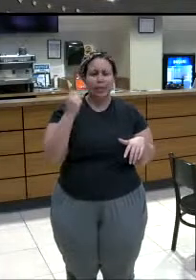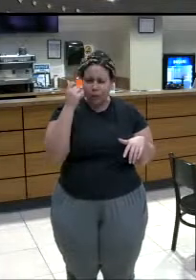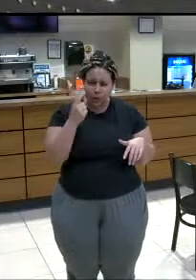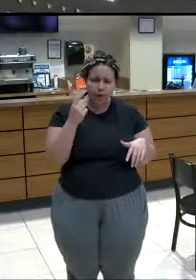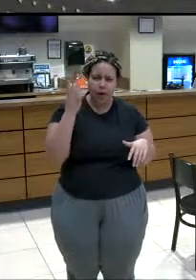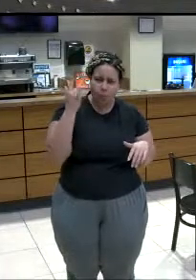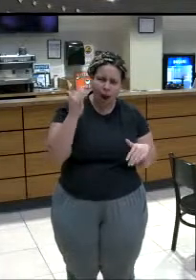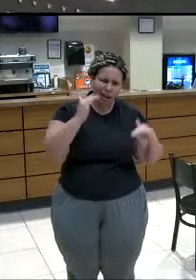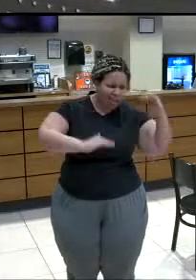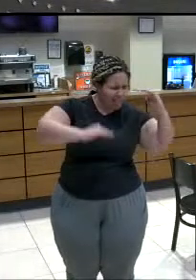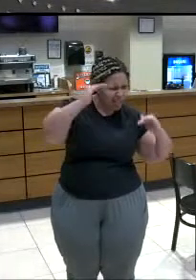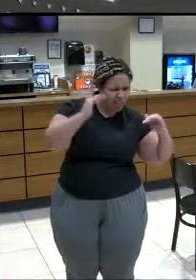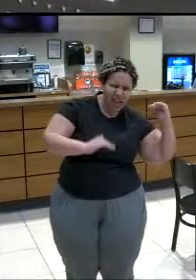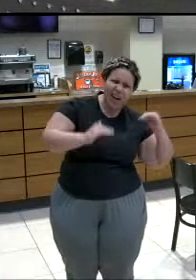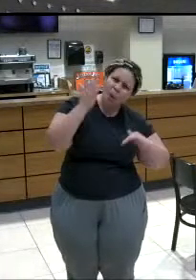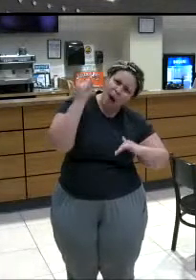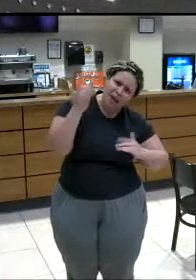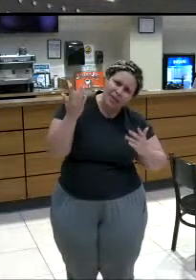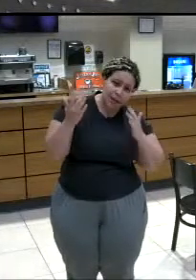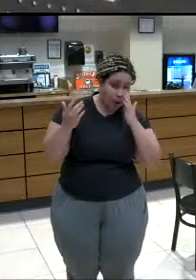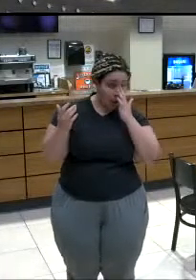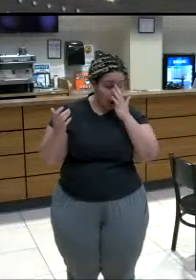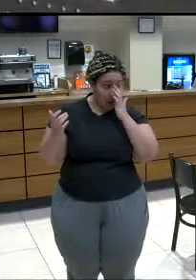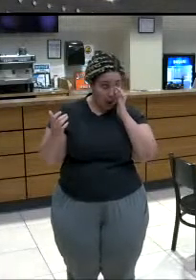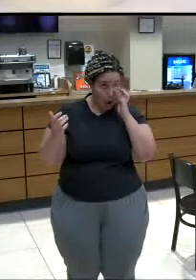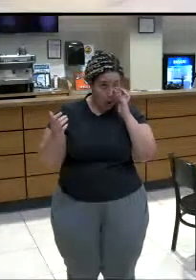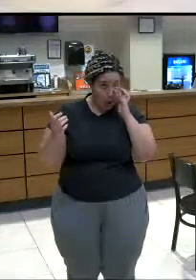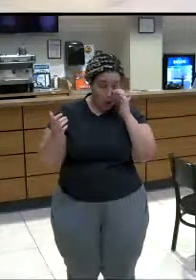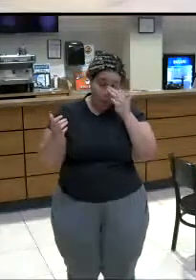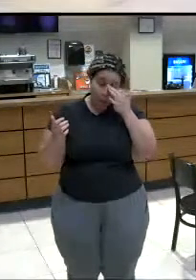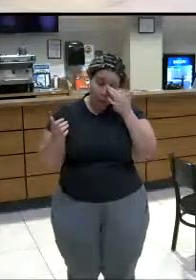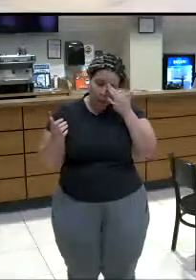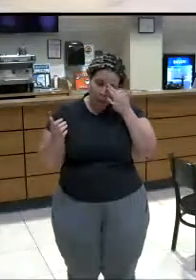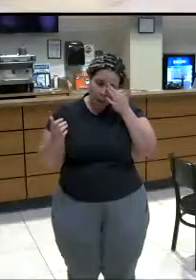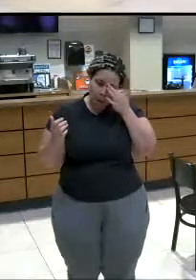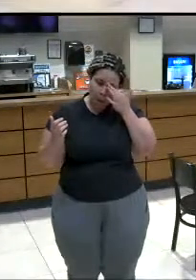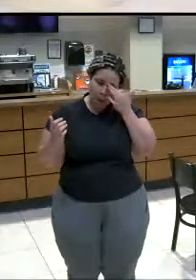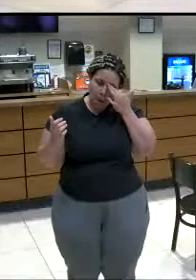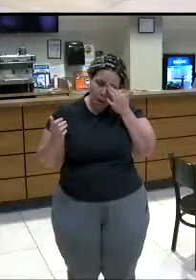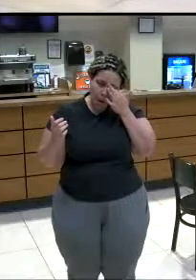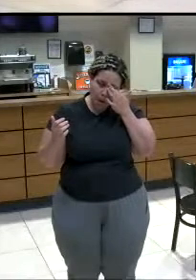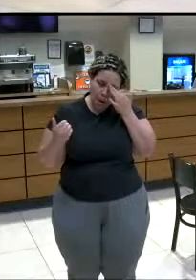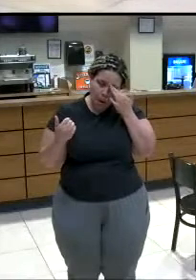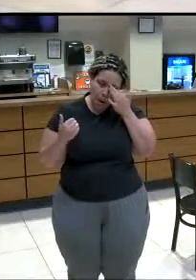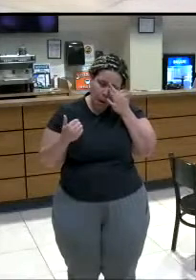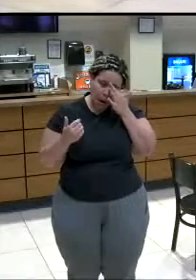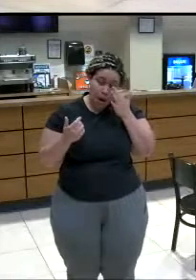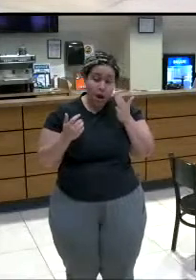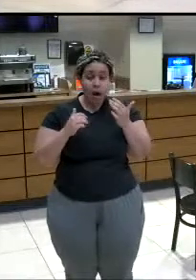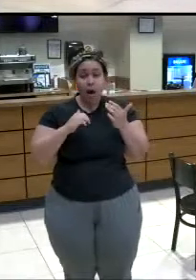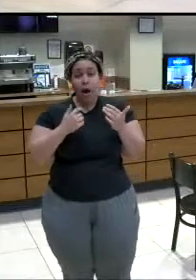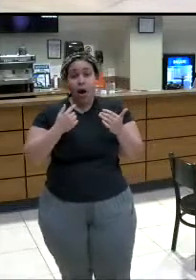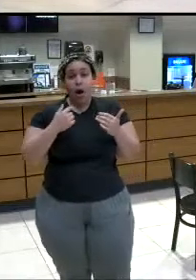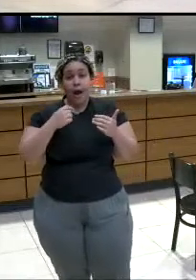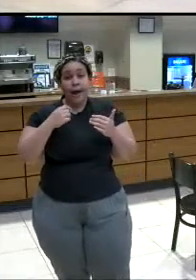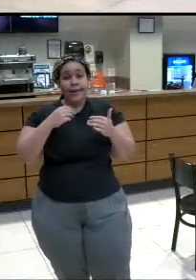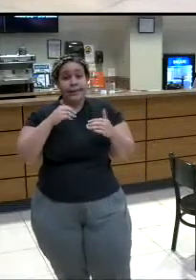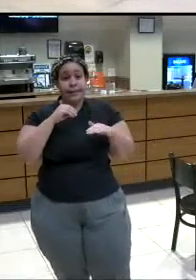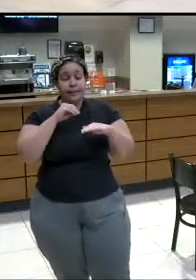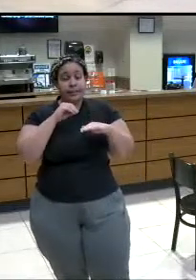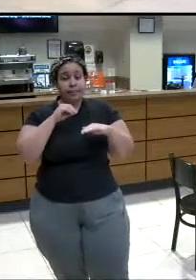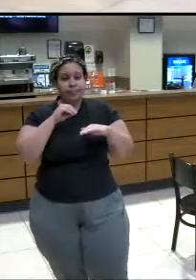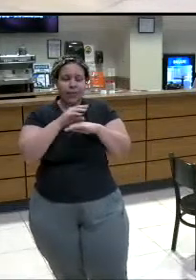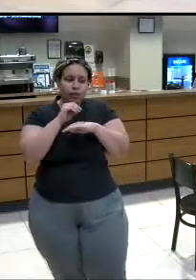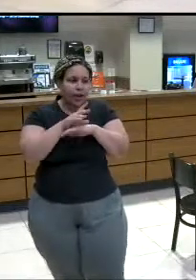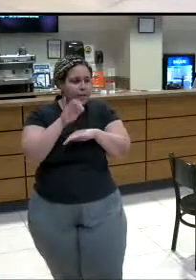to address that. So that is part of, and I don't want to just focus on this school because I think